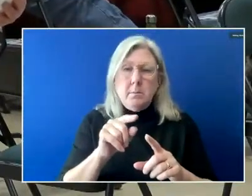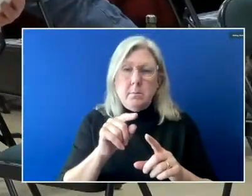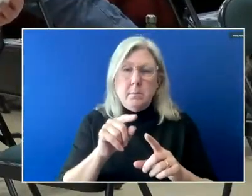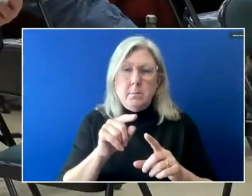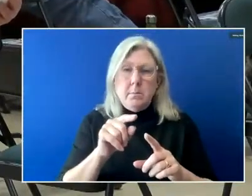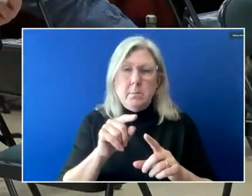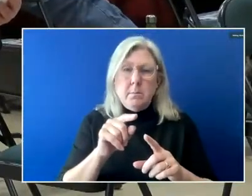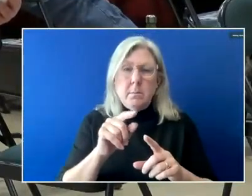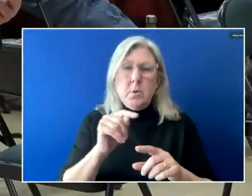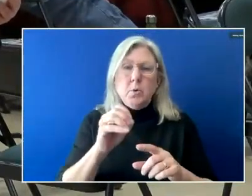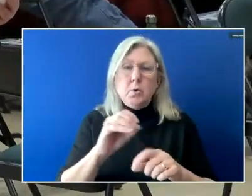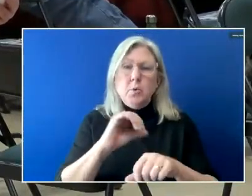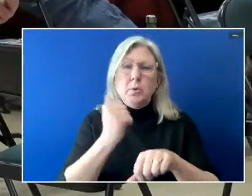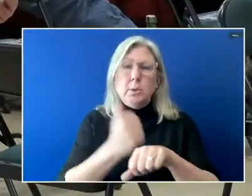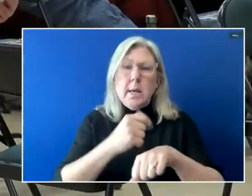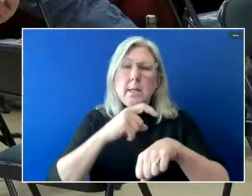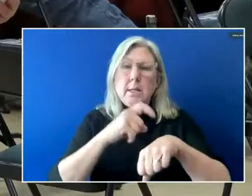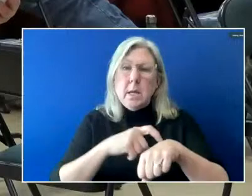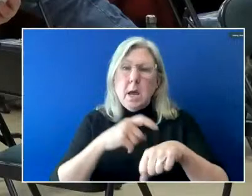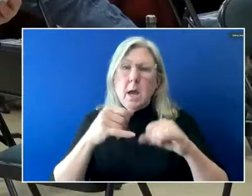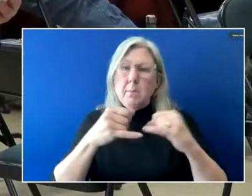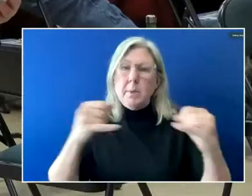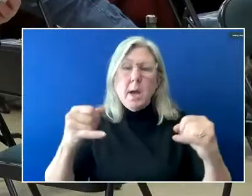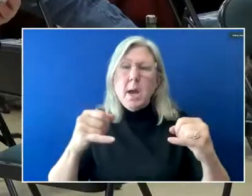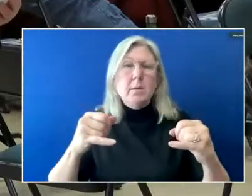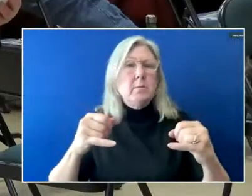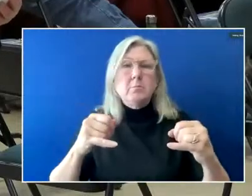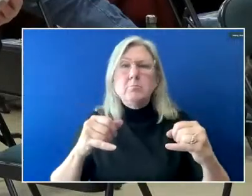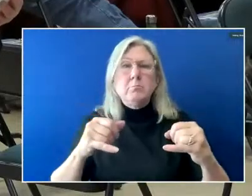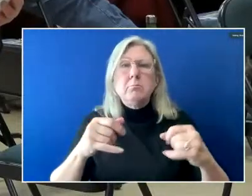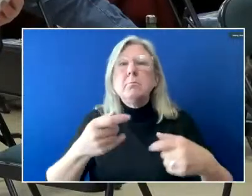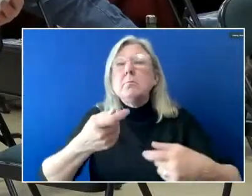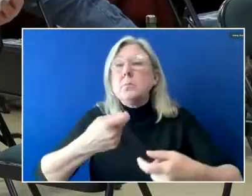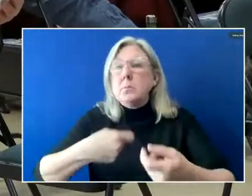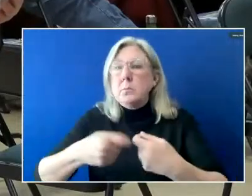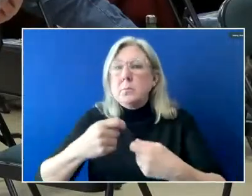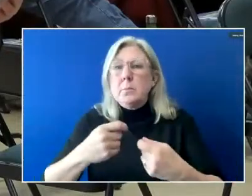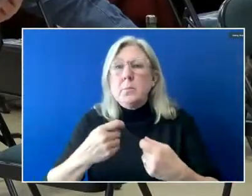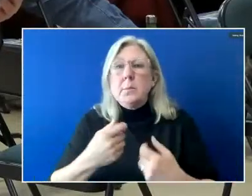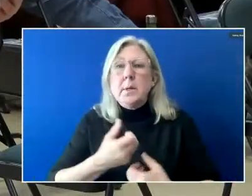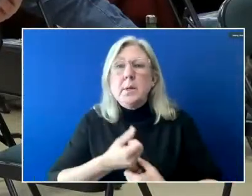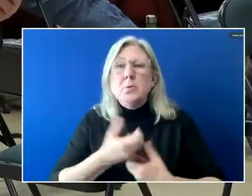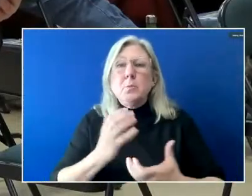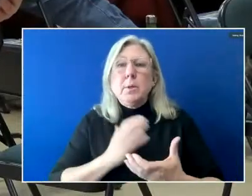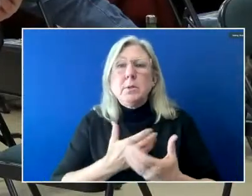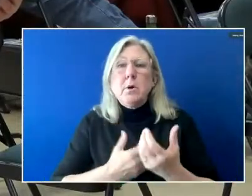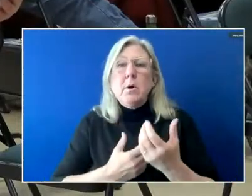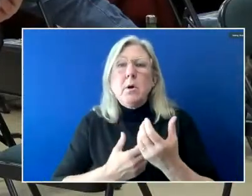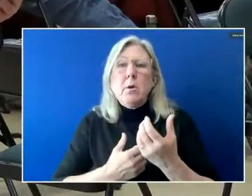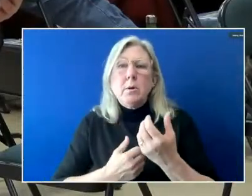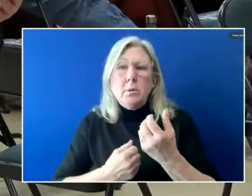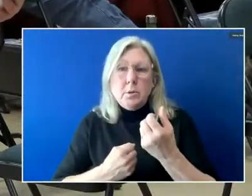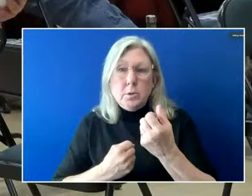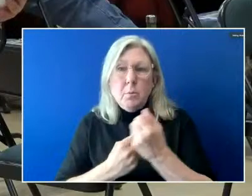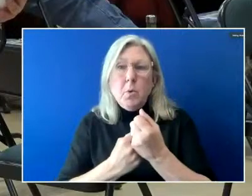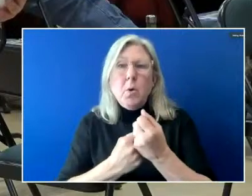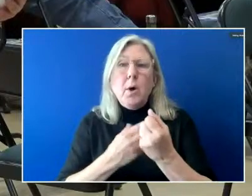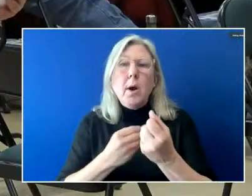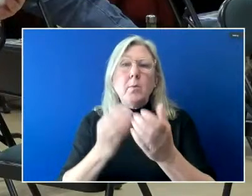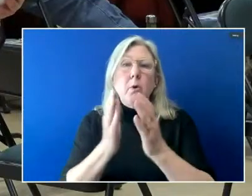a timeline to express our support and request furthered uh voter